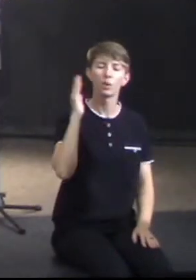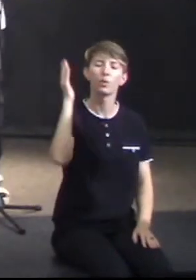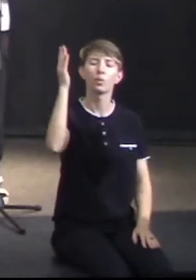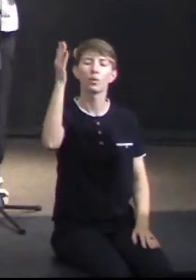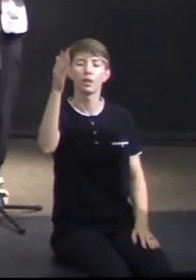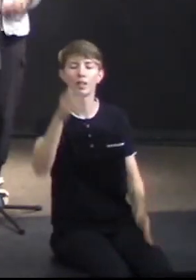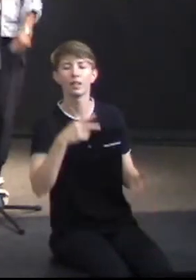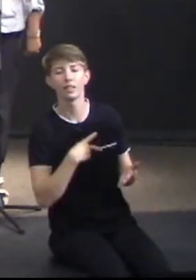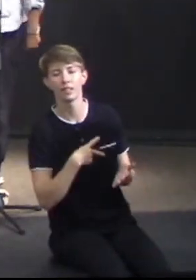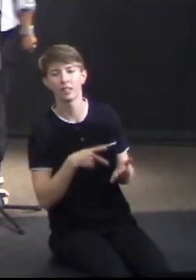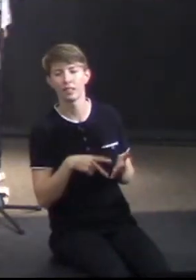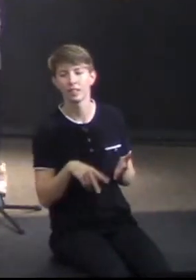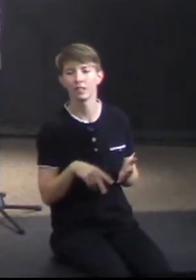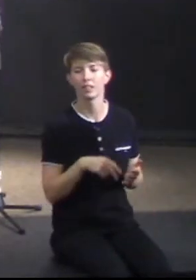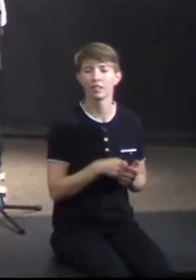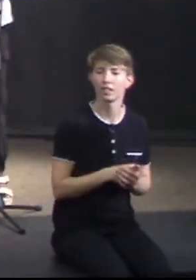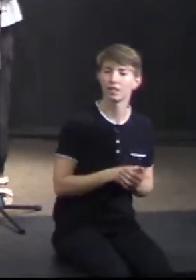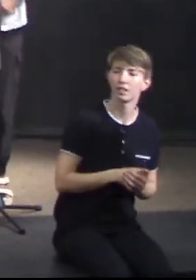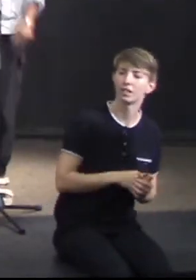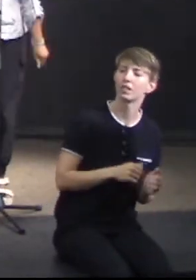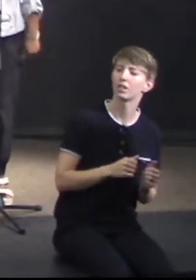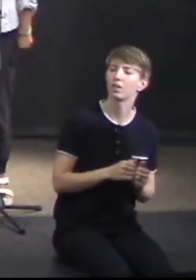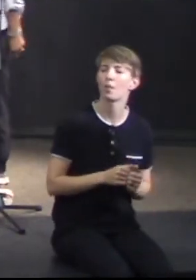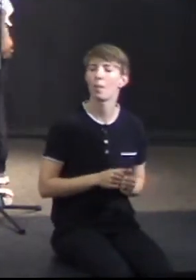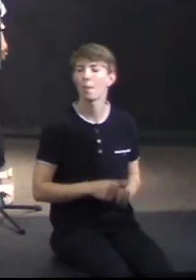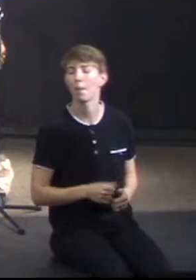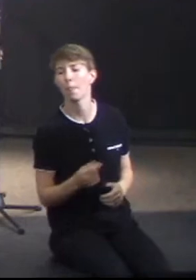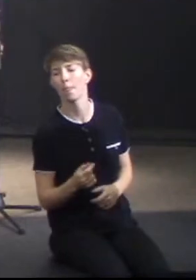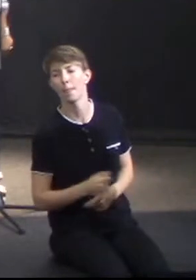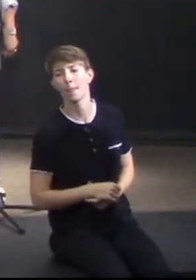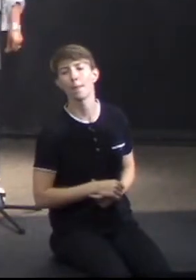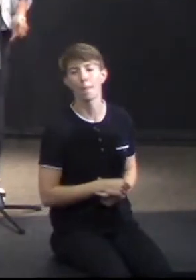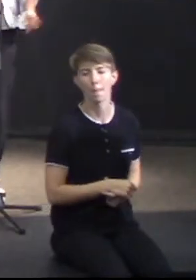Sikurin wana hosi Yesu